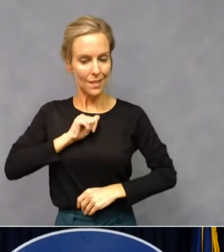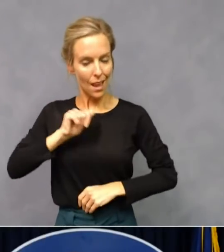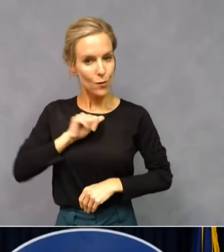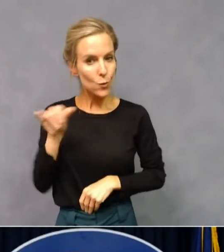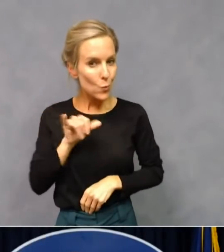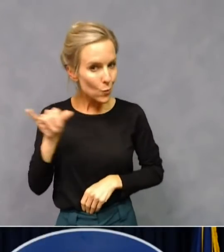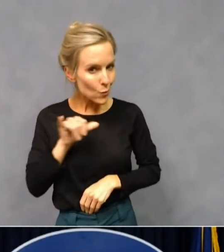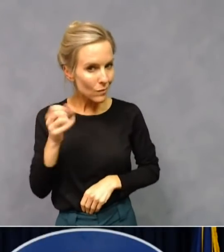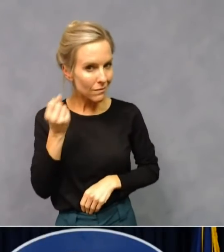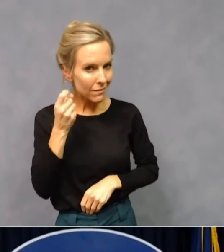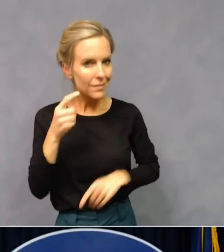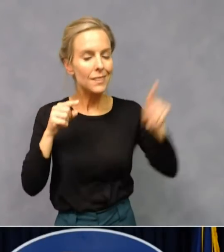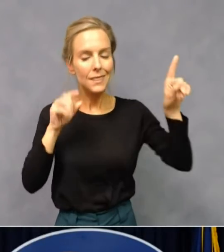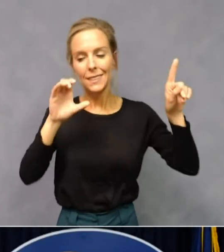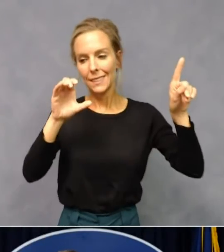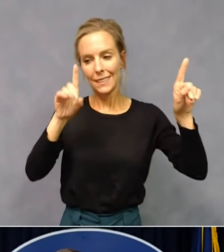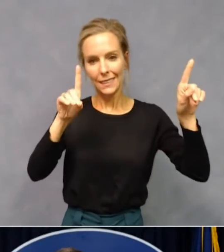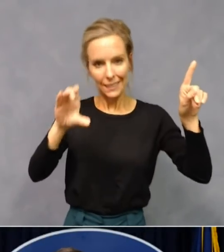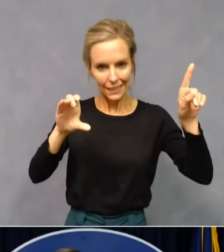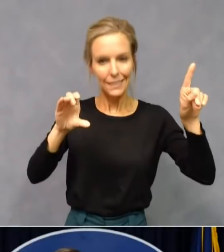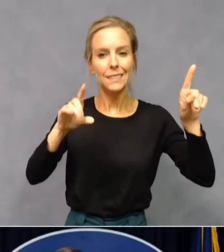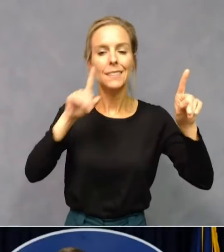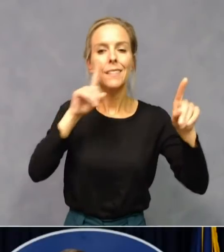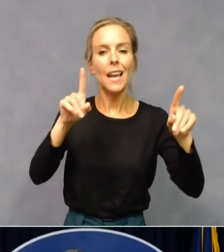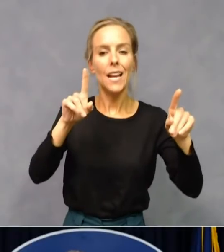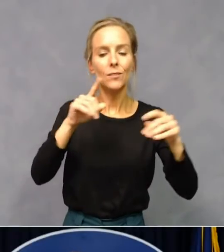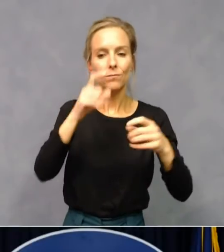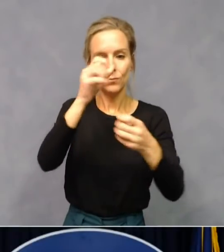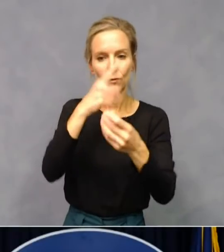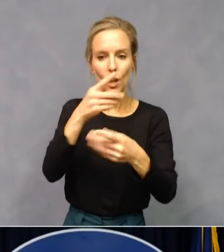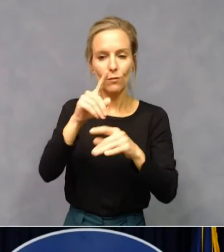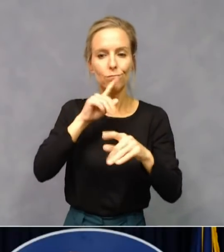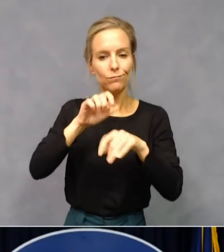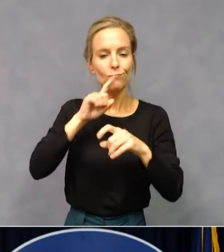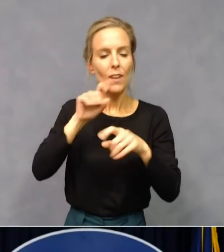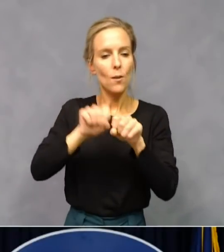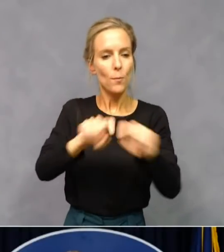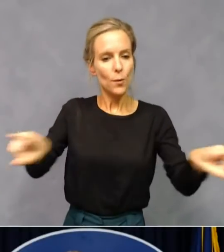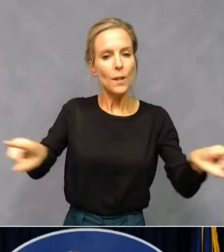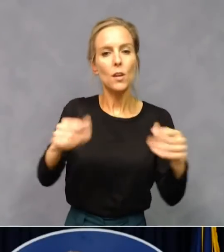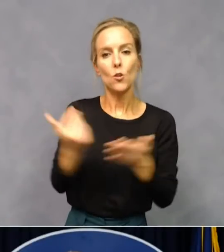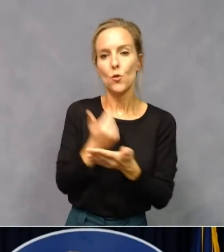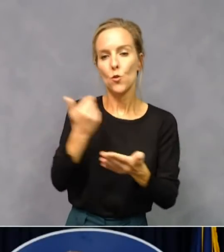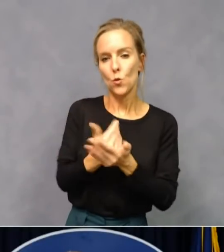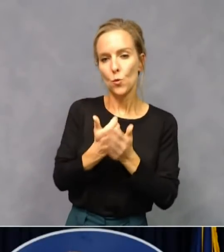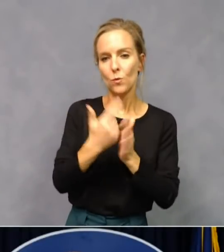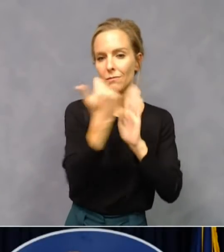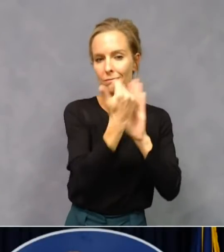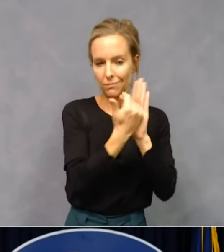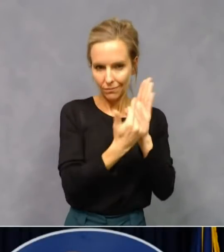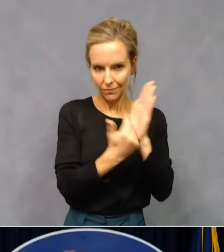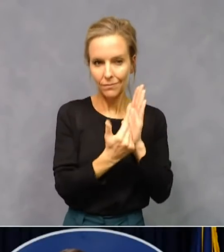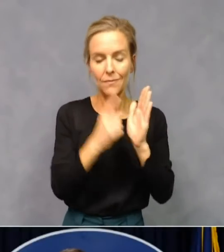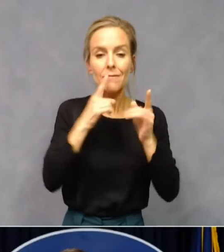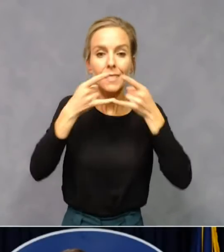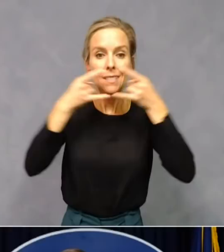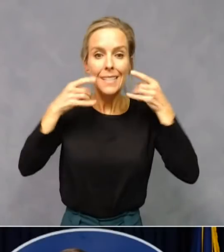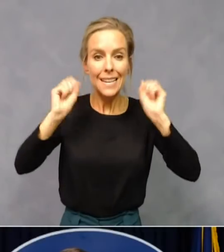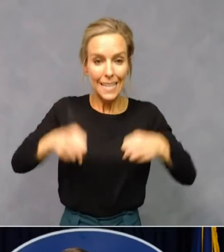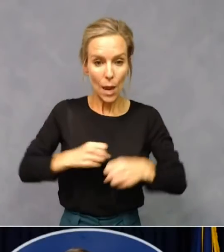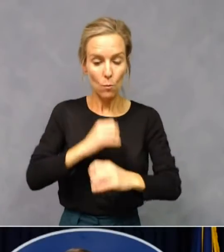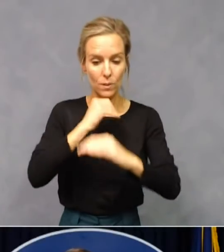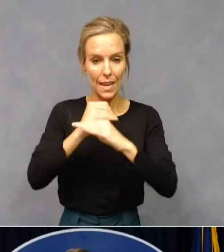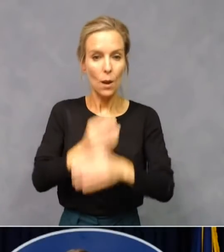Disease Control and Prevention released additional guidance that supports mask use, saying facial coverings can protect both the